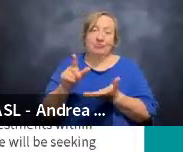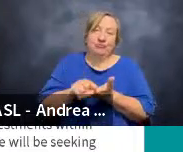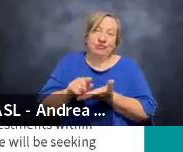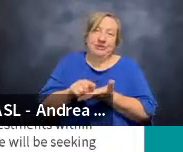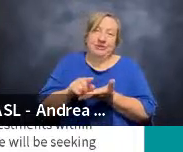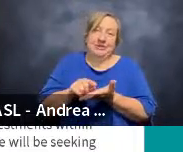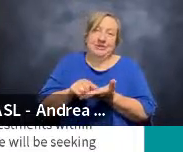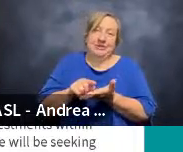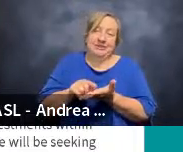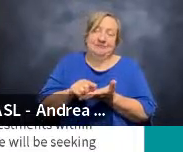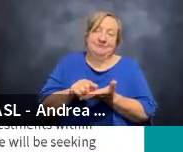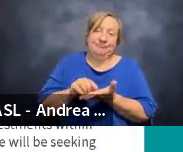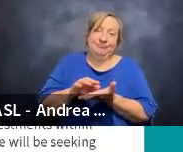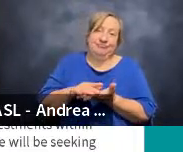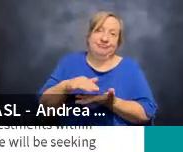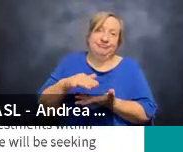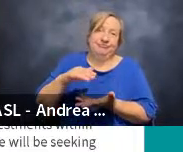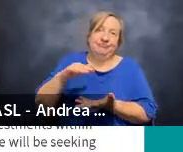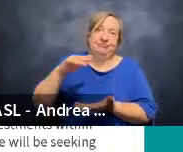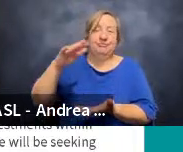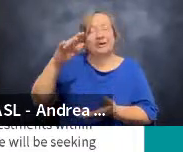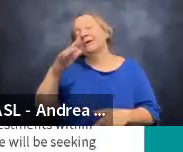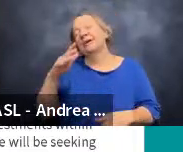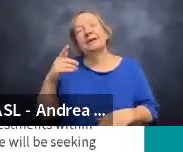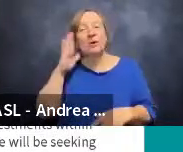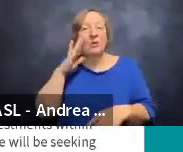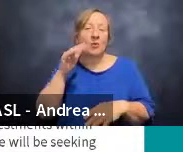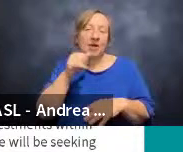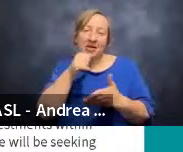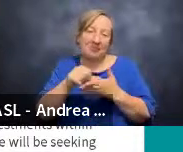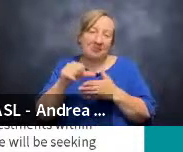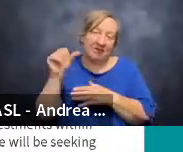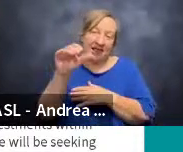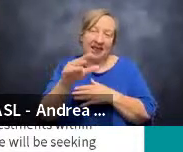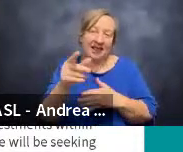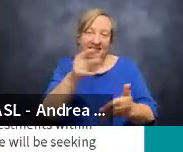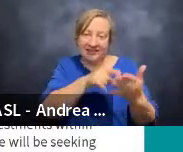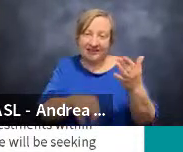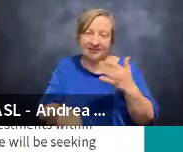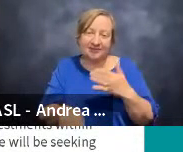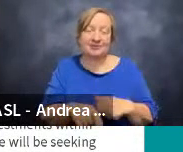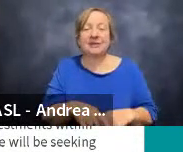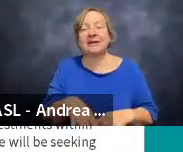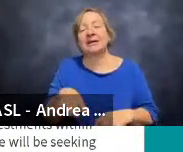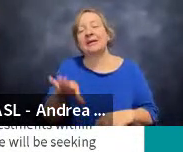be mailed out next week. Again, 90,000